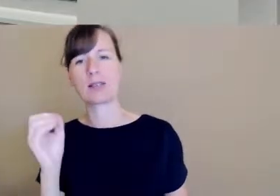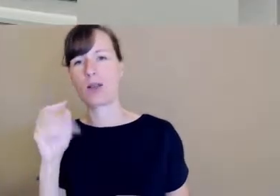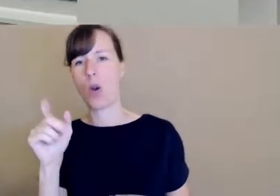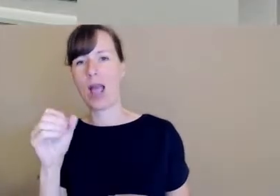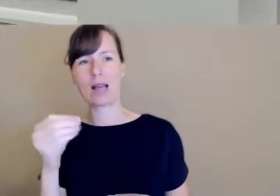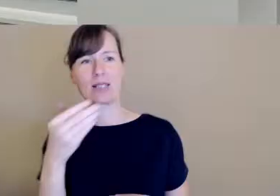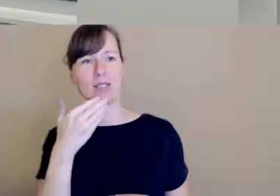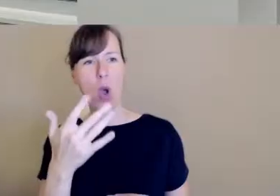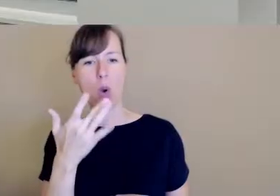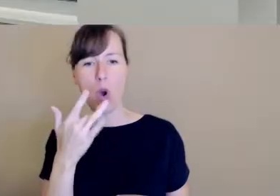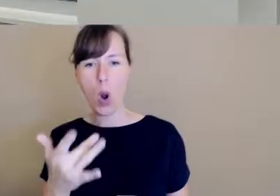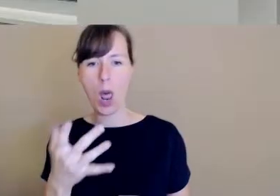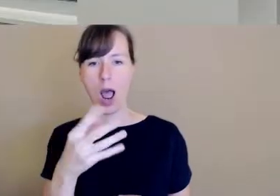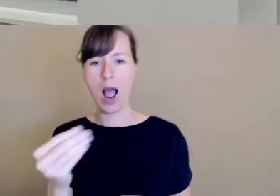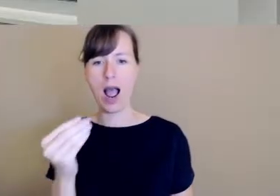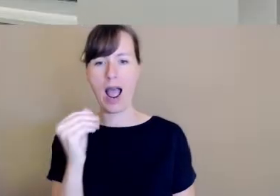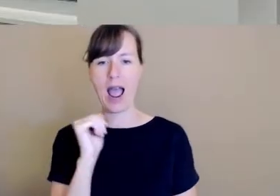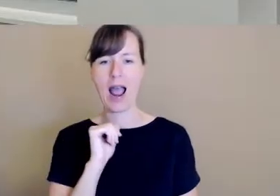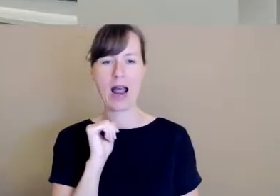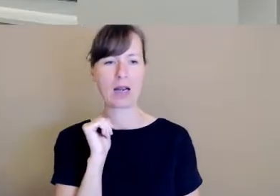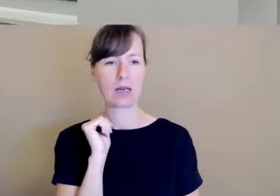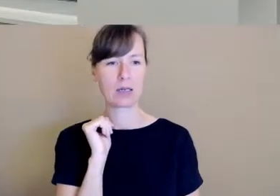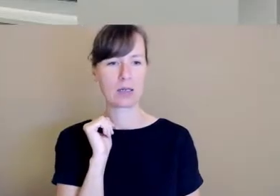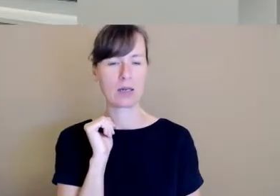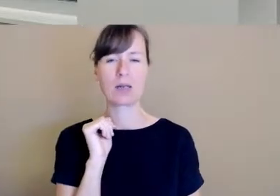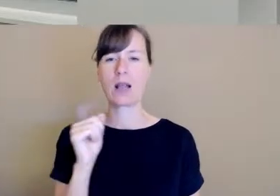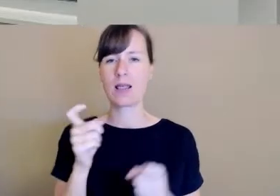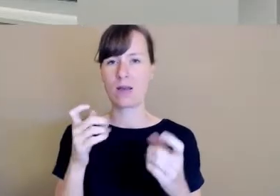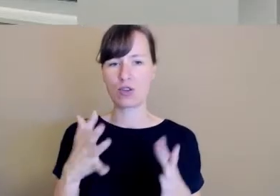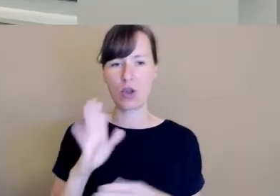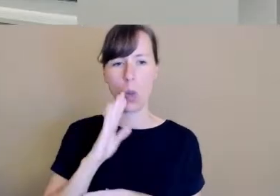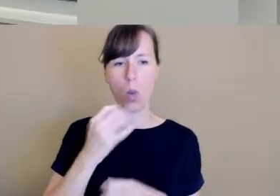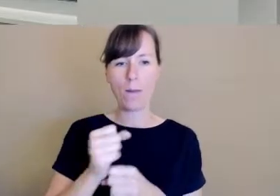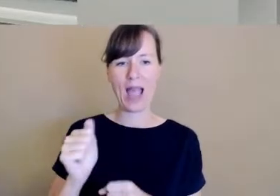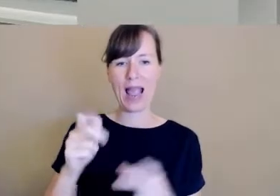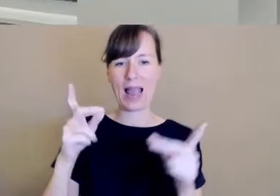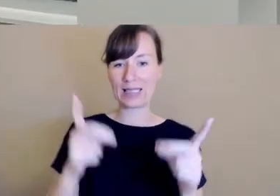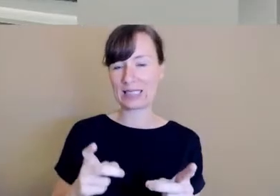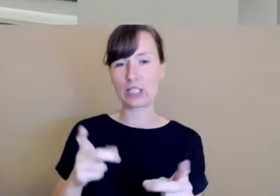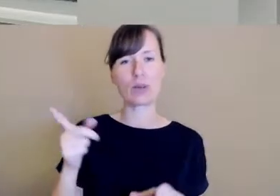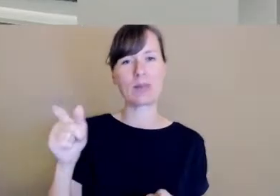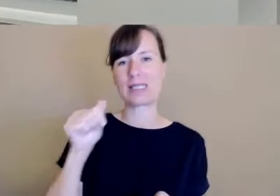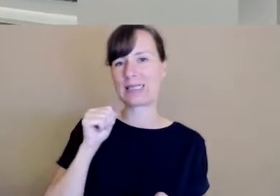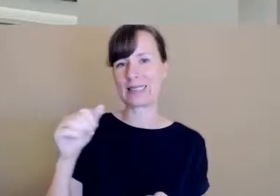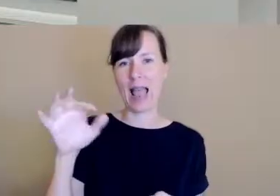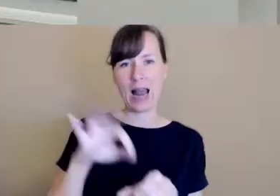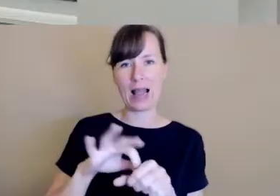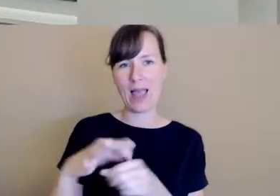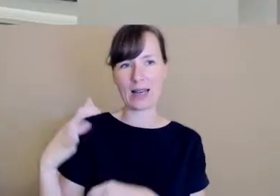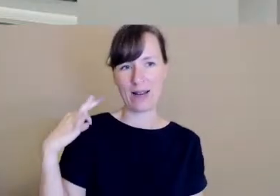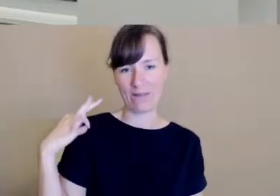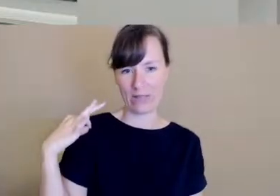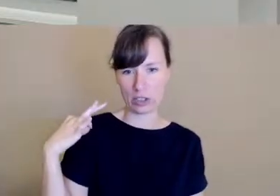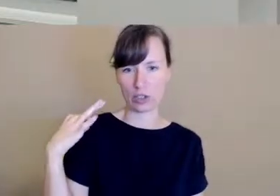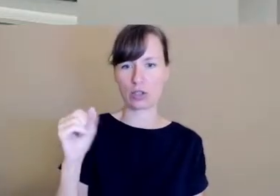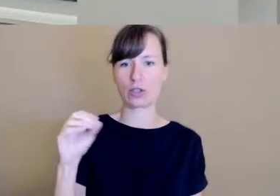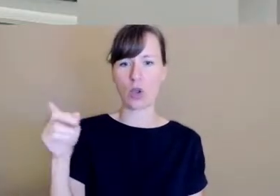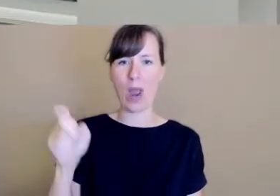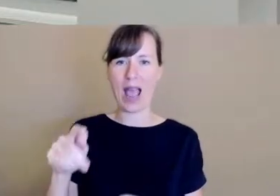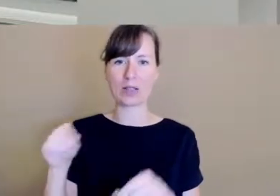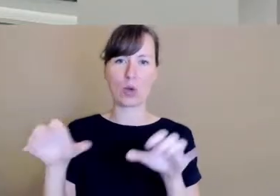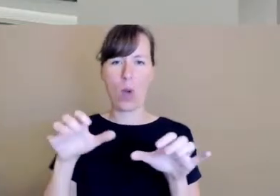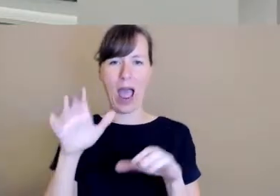the administrator will make a decision. Well, he's not an elected official, so he has to act on the guidelines and